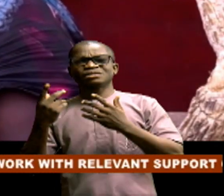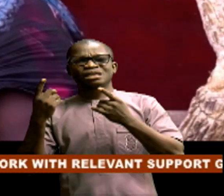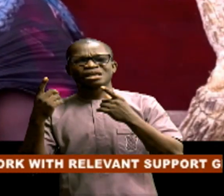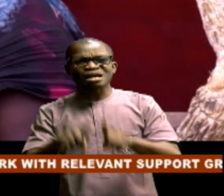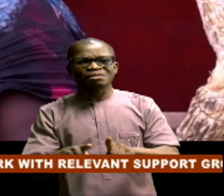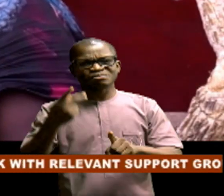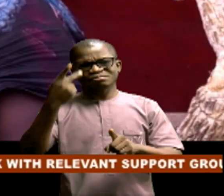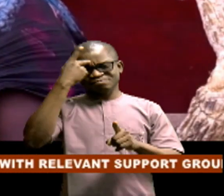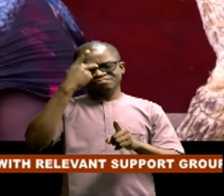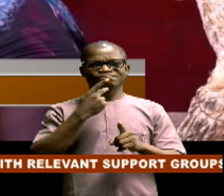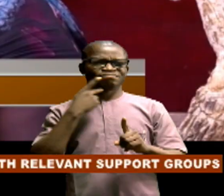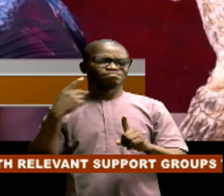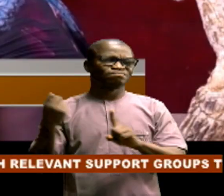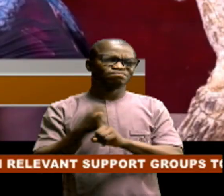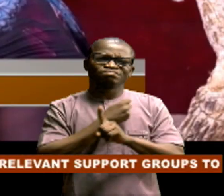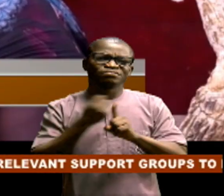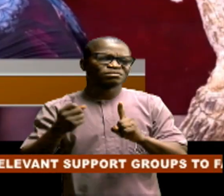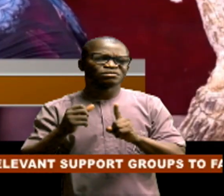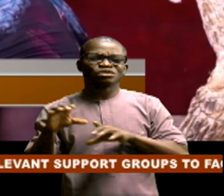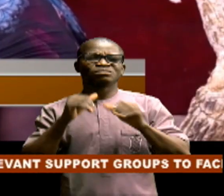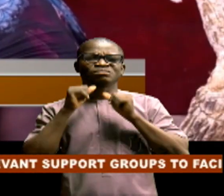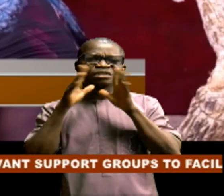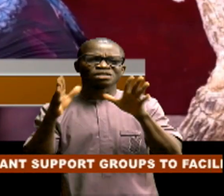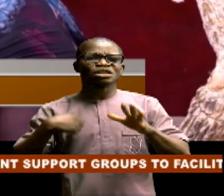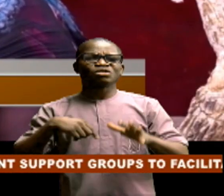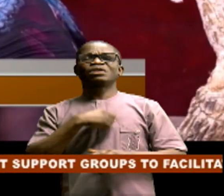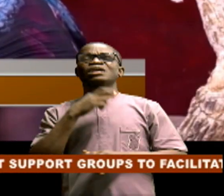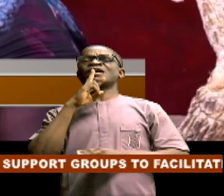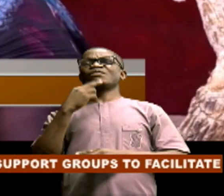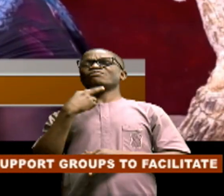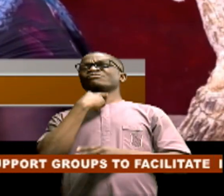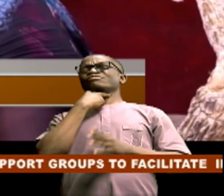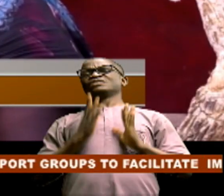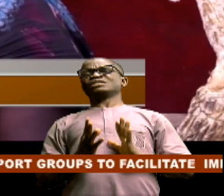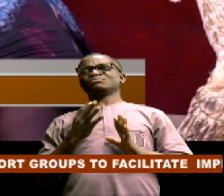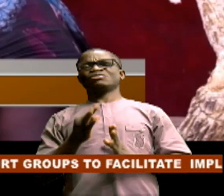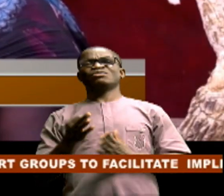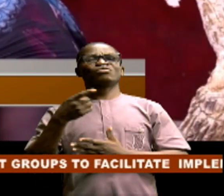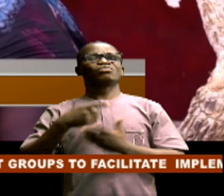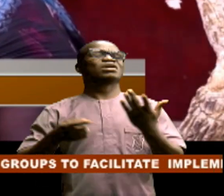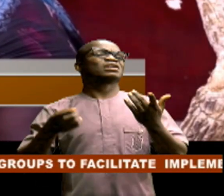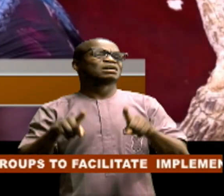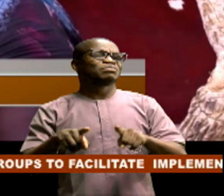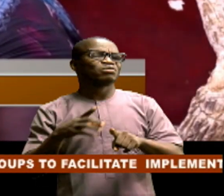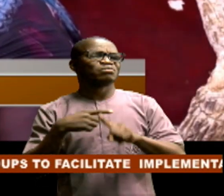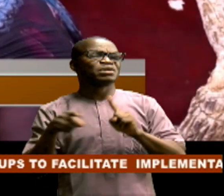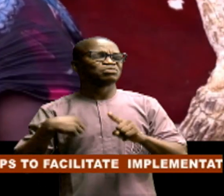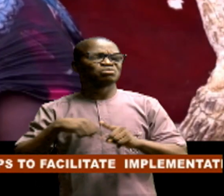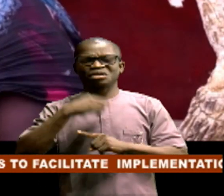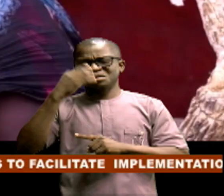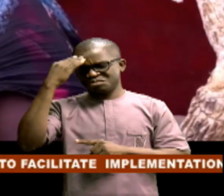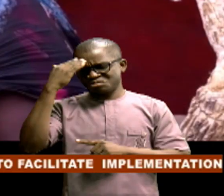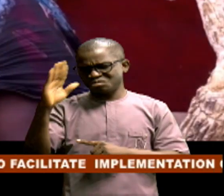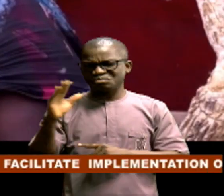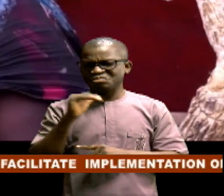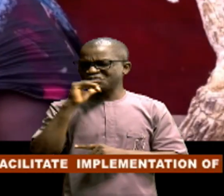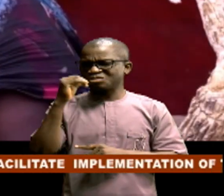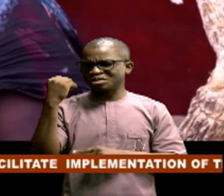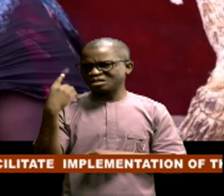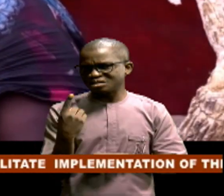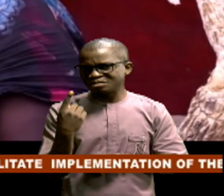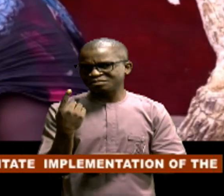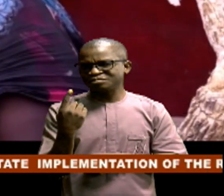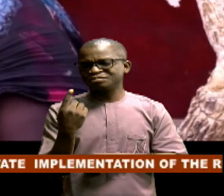militias while they have done nothing. We are victims of gratuitous barbarism that we do not understand.